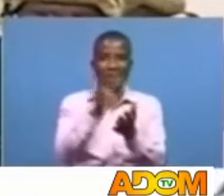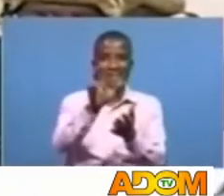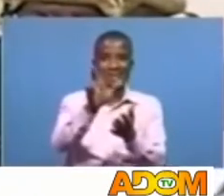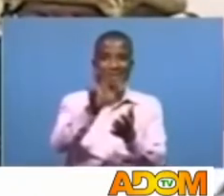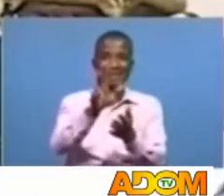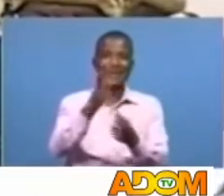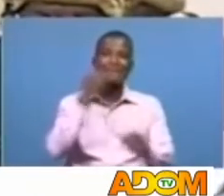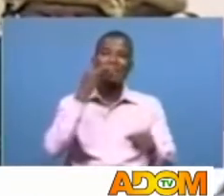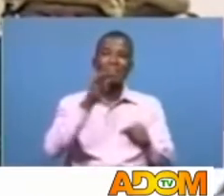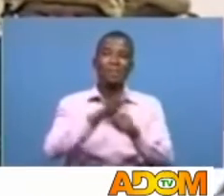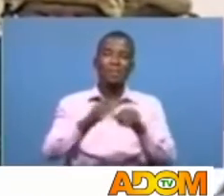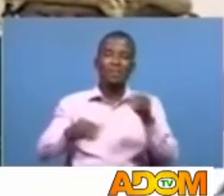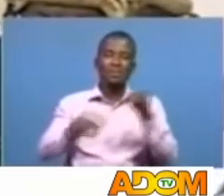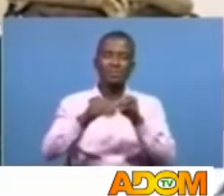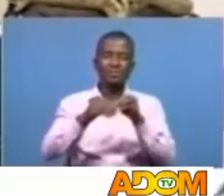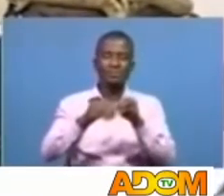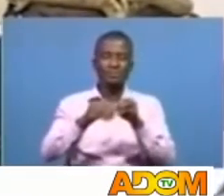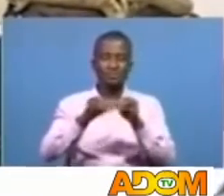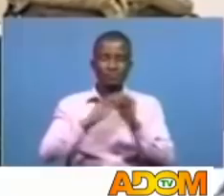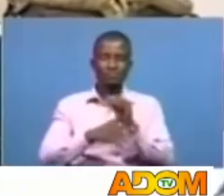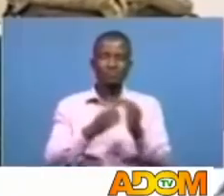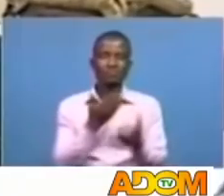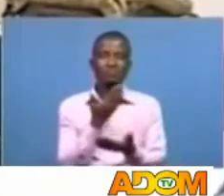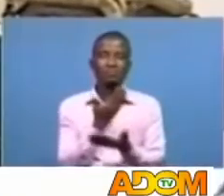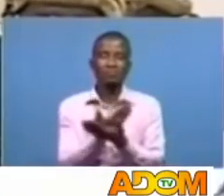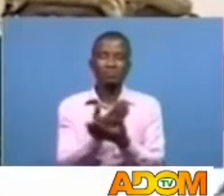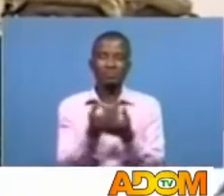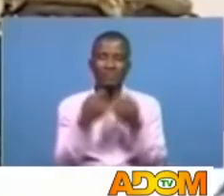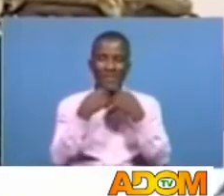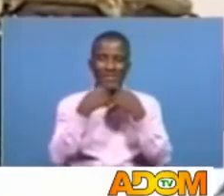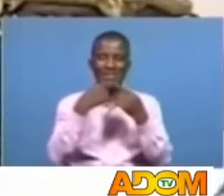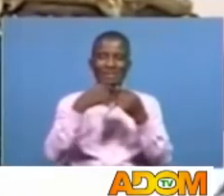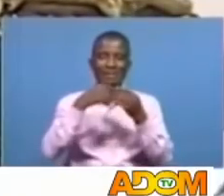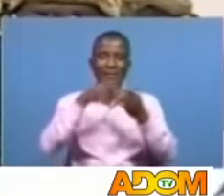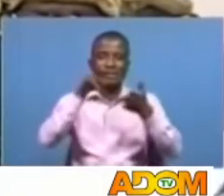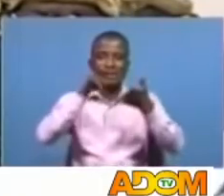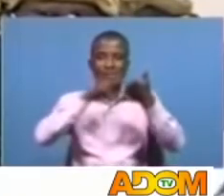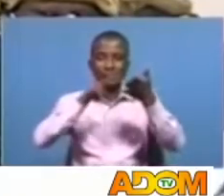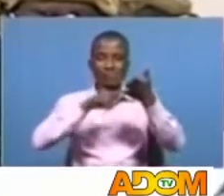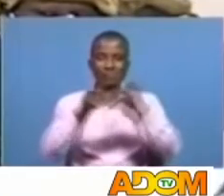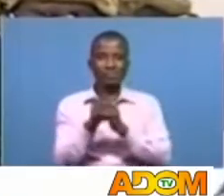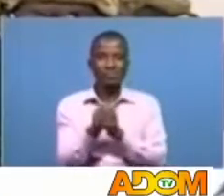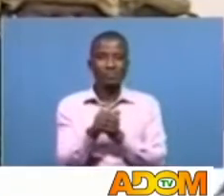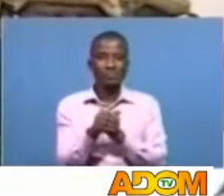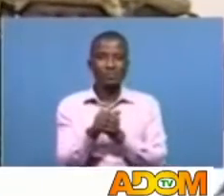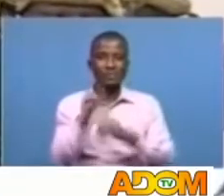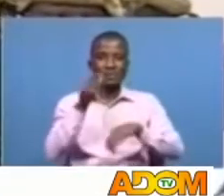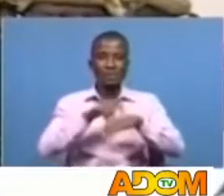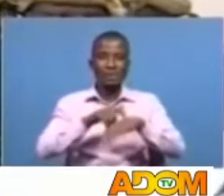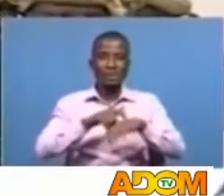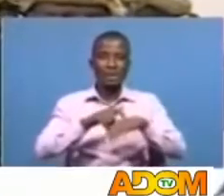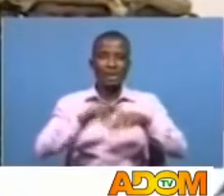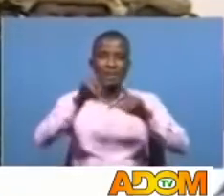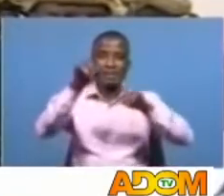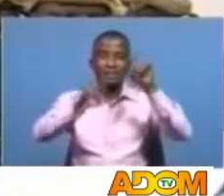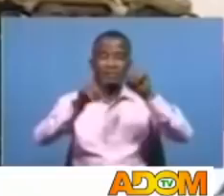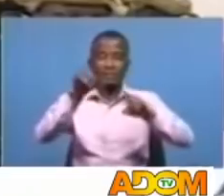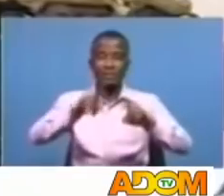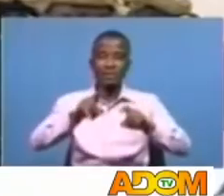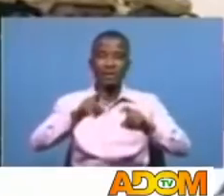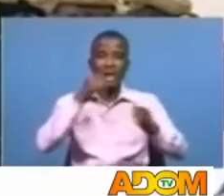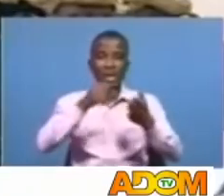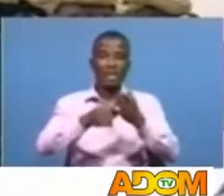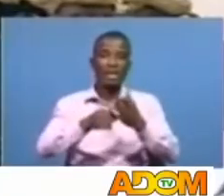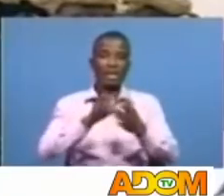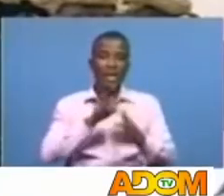the affidavit in support, with your kind permission, if I may read, he says that at the hearing of this application, I shall, through